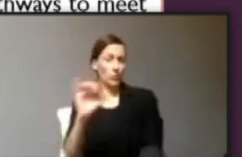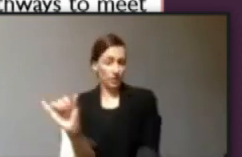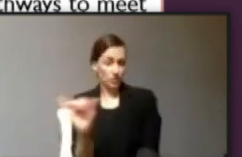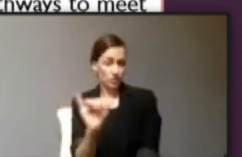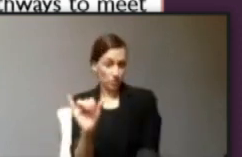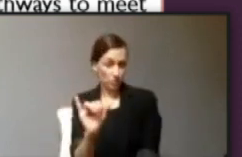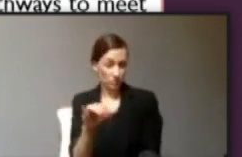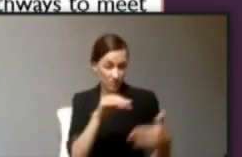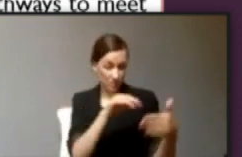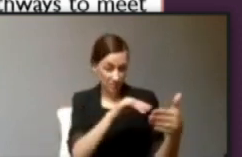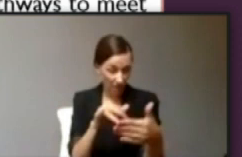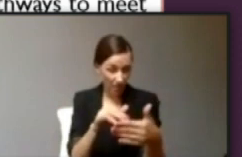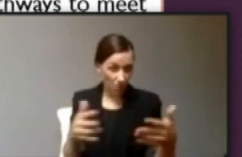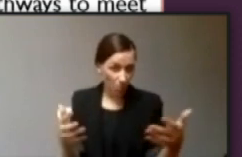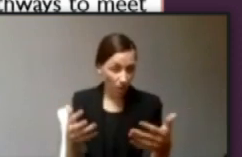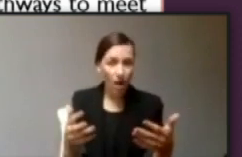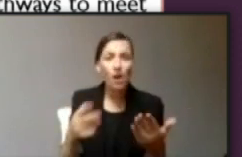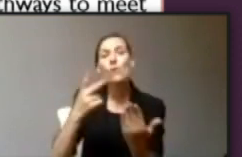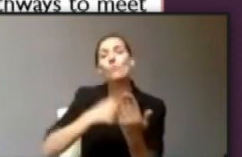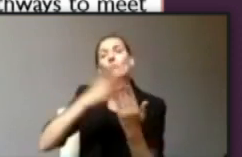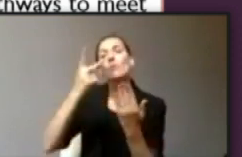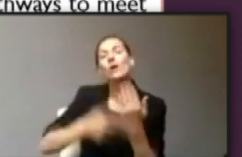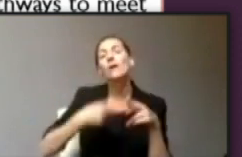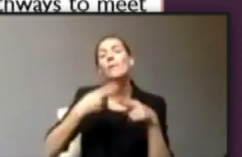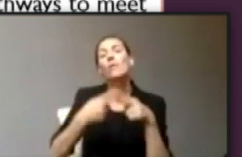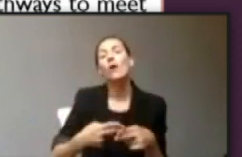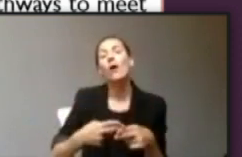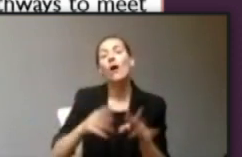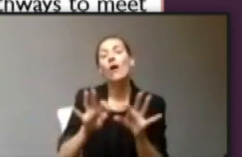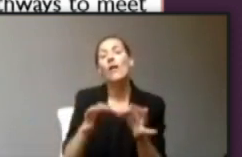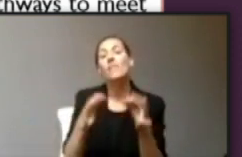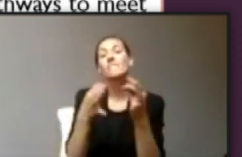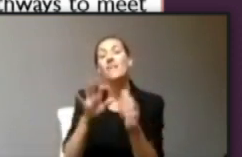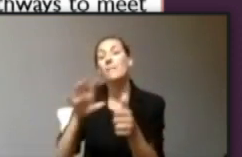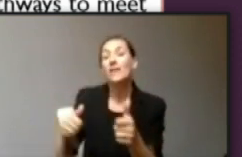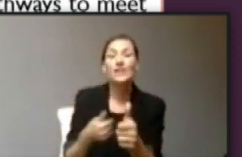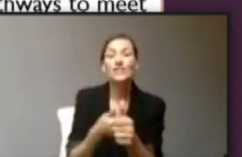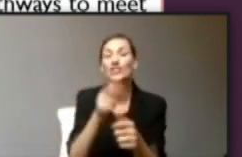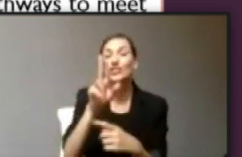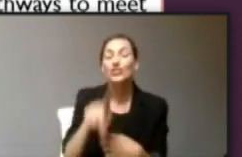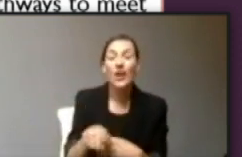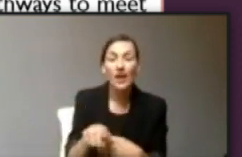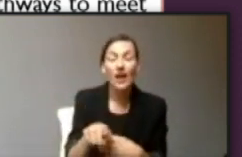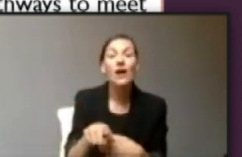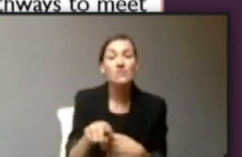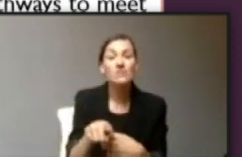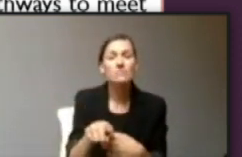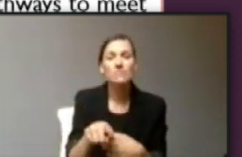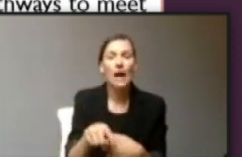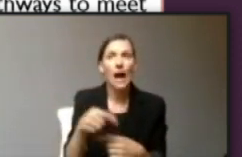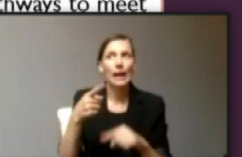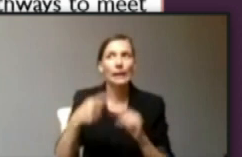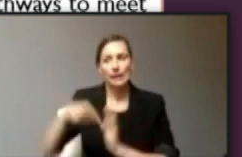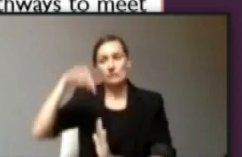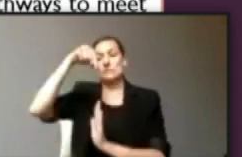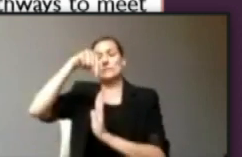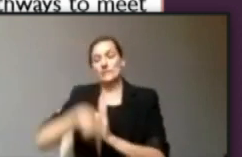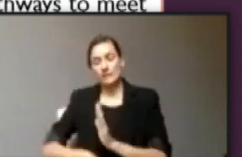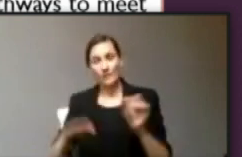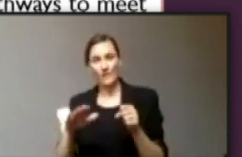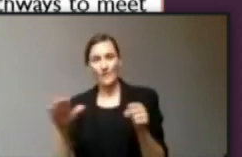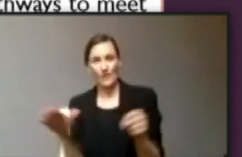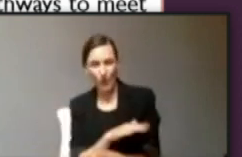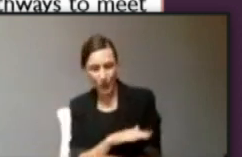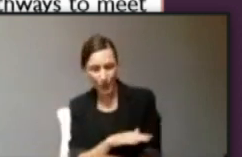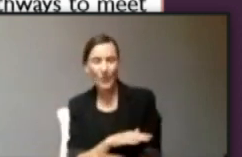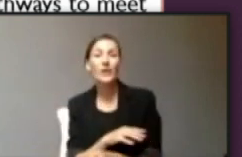and evaluating is a program called the Family Checkup. And I don't have nearly enough time today to go into all of the details. I'd be happy to answer questions, or